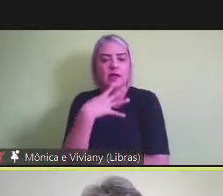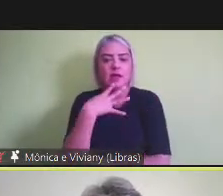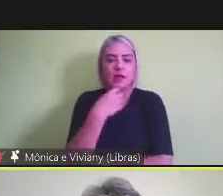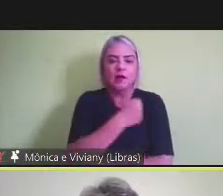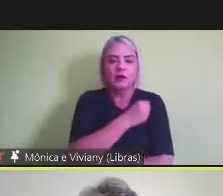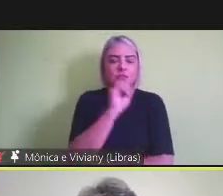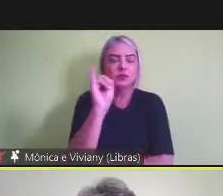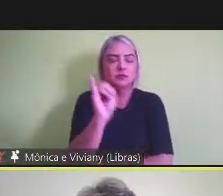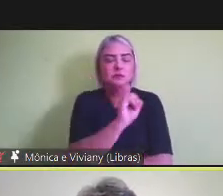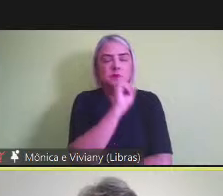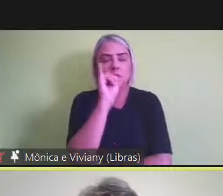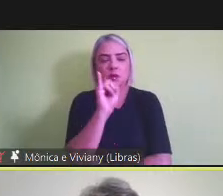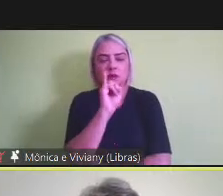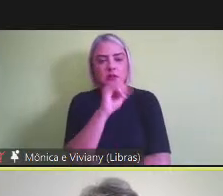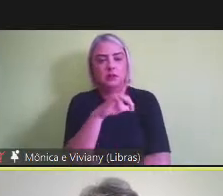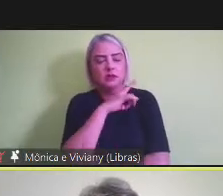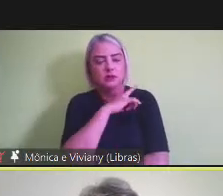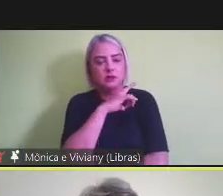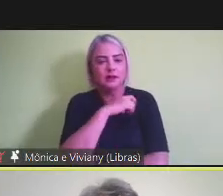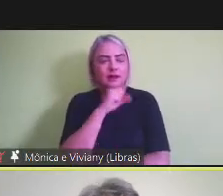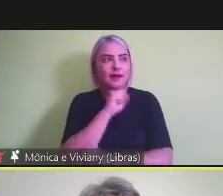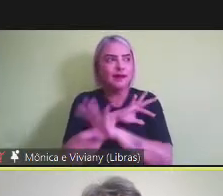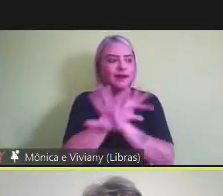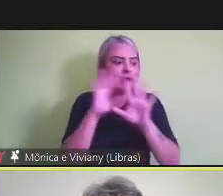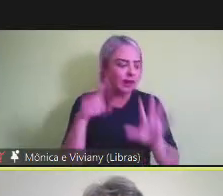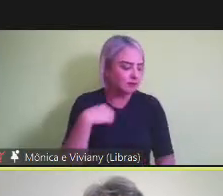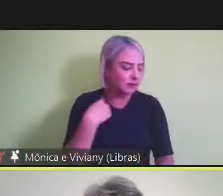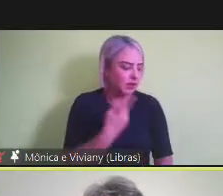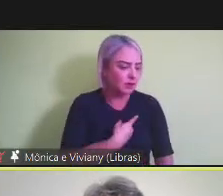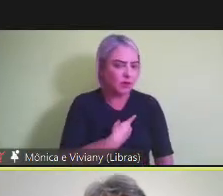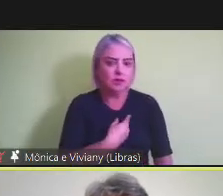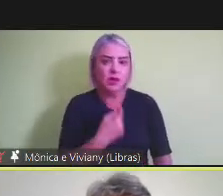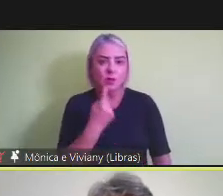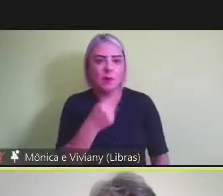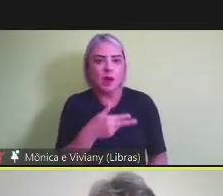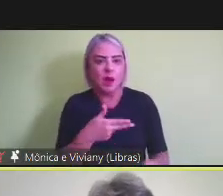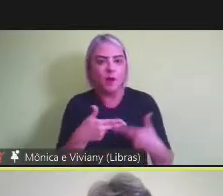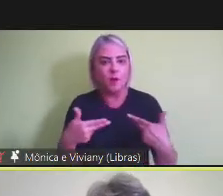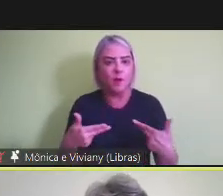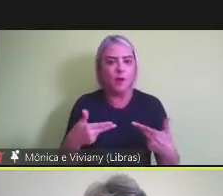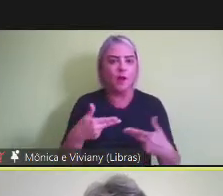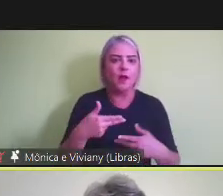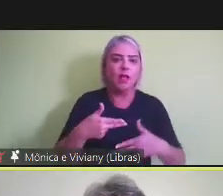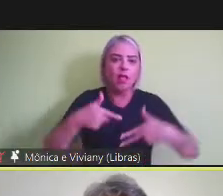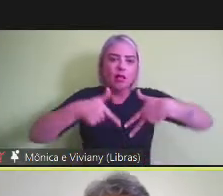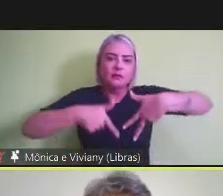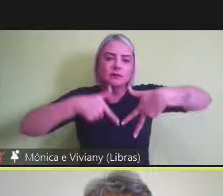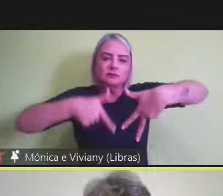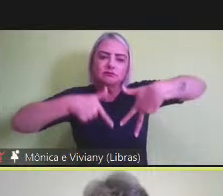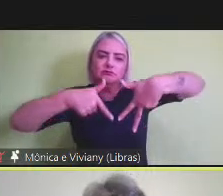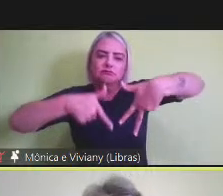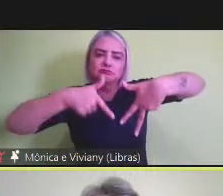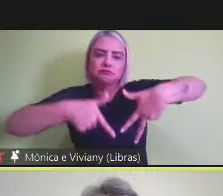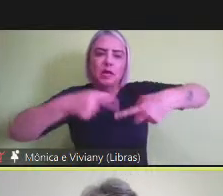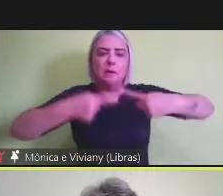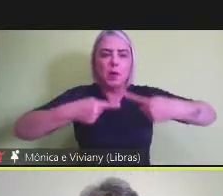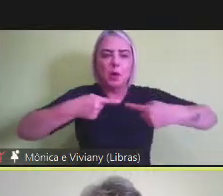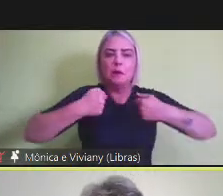resolution, technical problem resolution, I believe that it's fundamental for us to be clear that